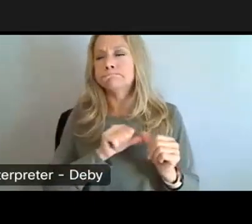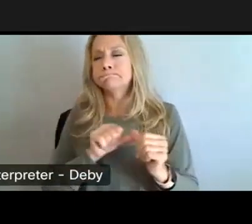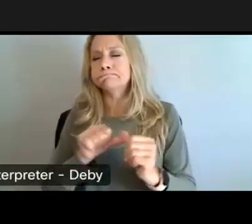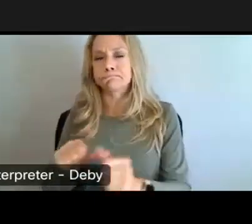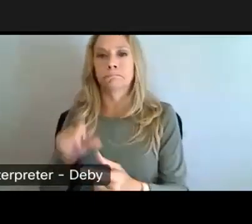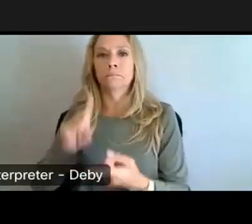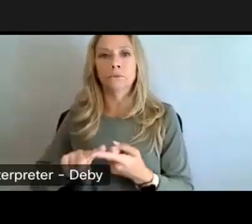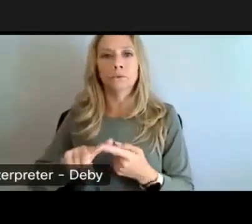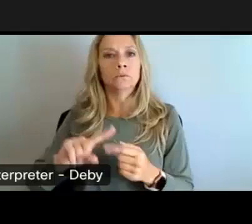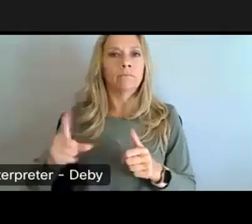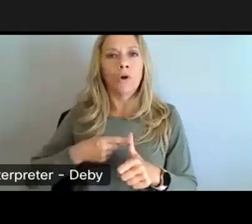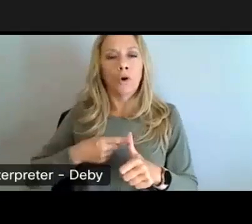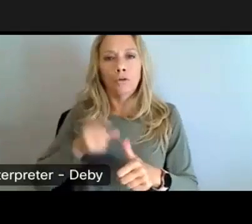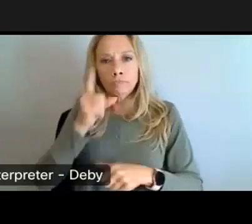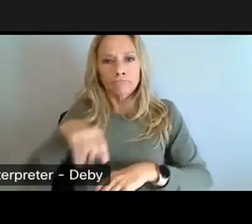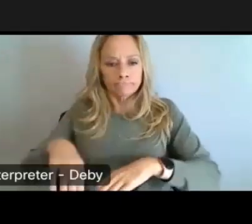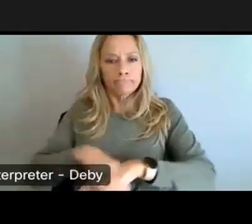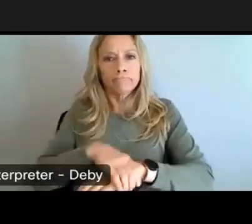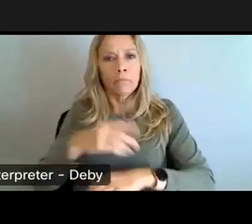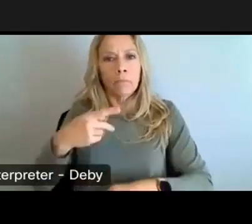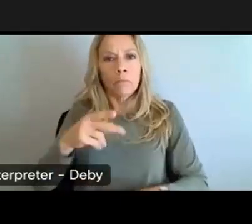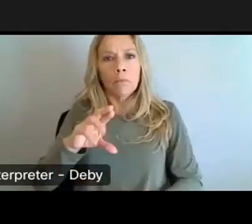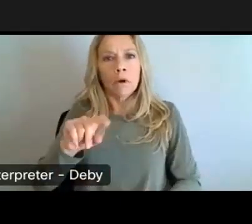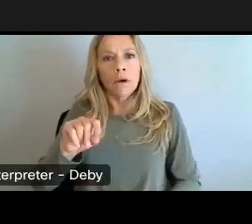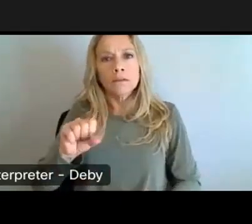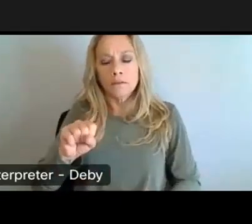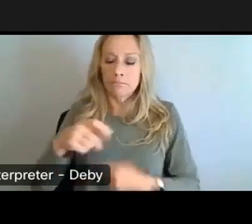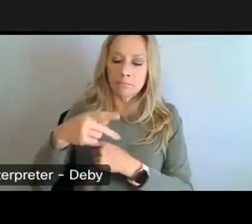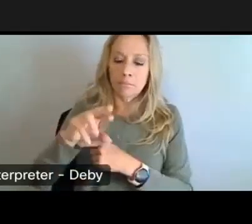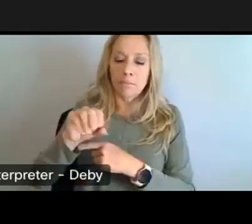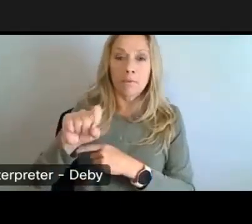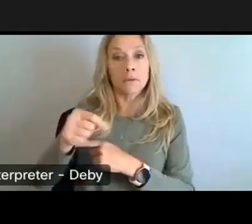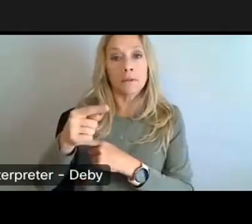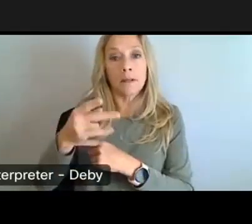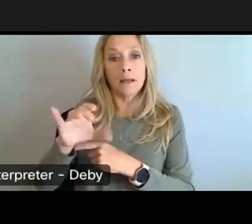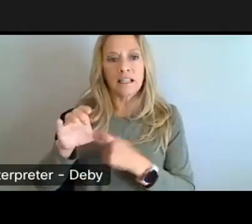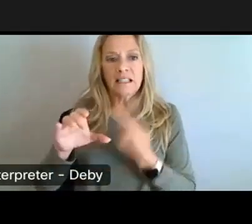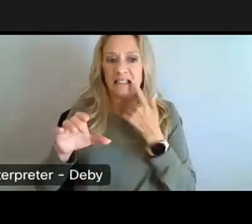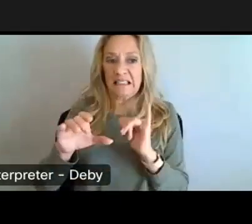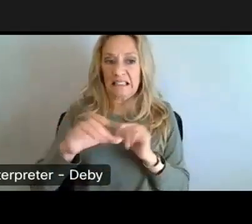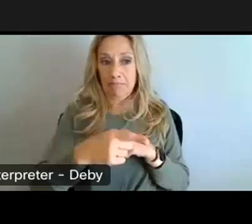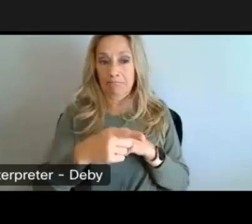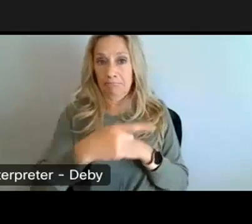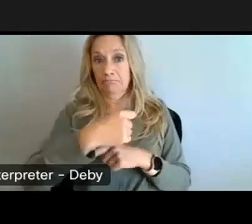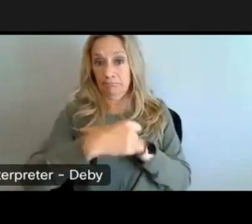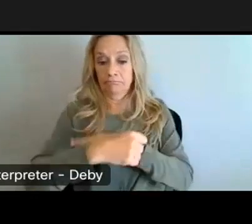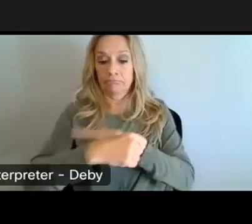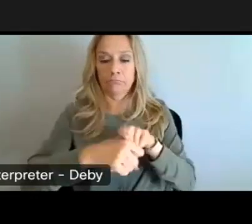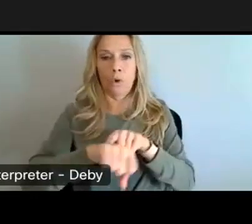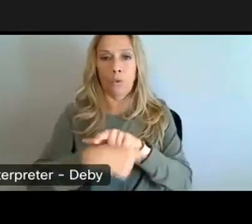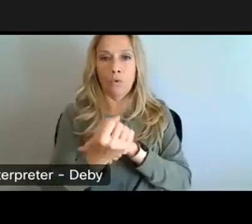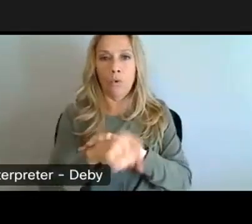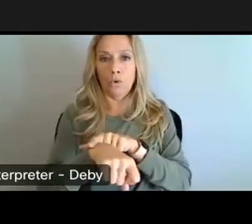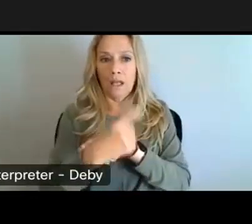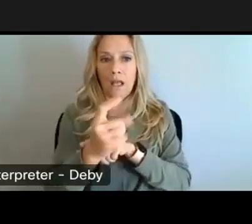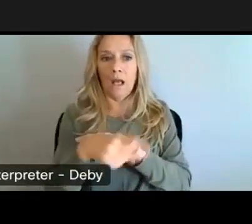first prosthetic. And it was very similar to this one. It rotates and open